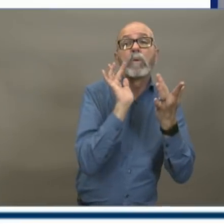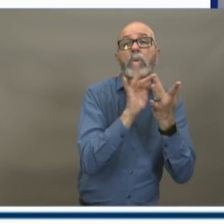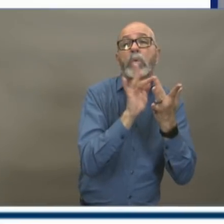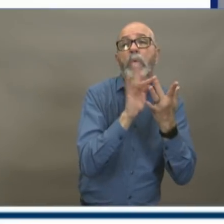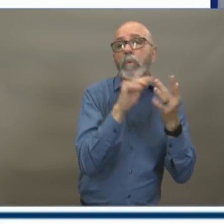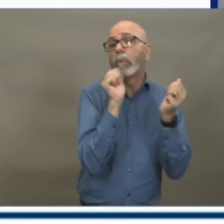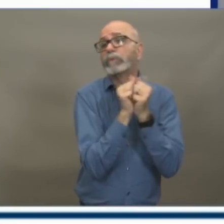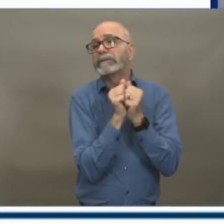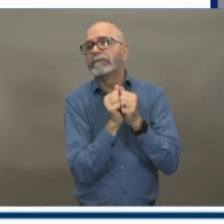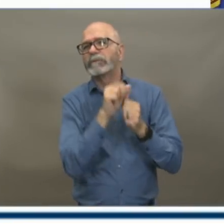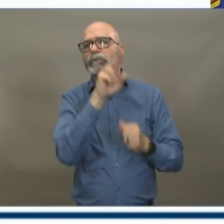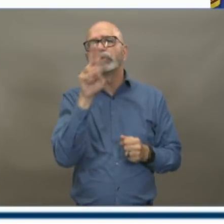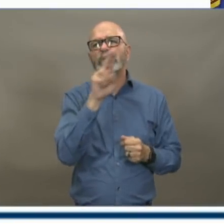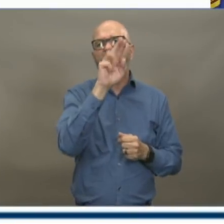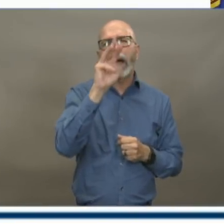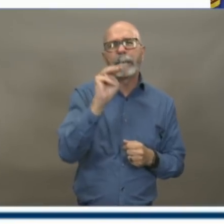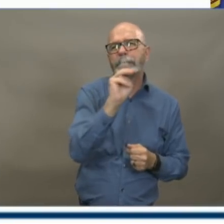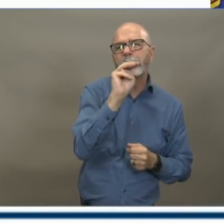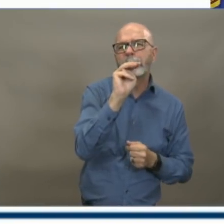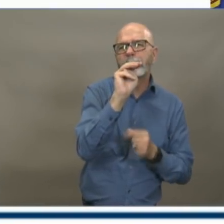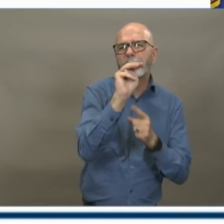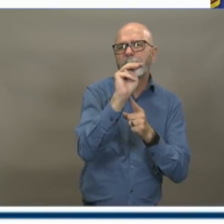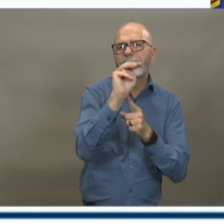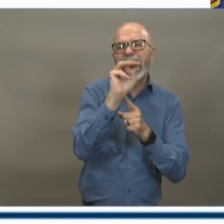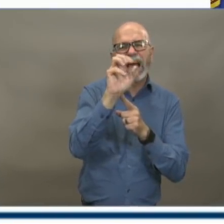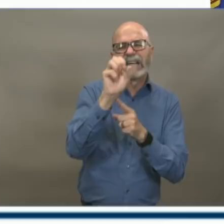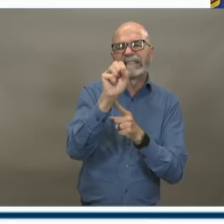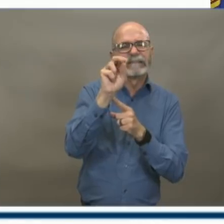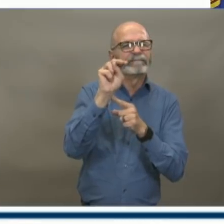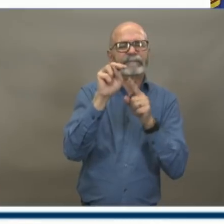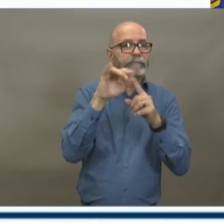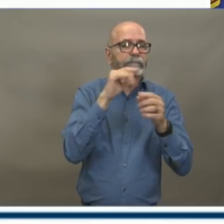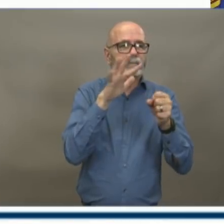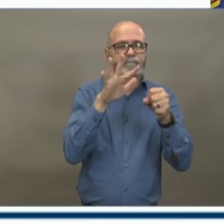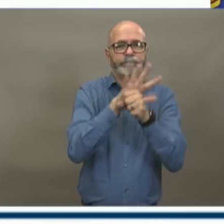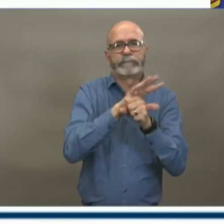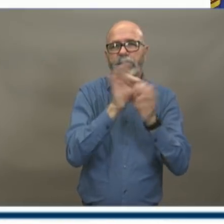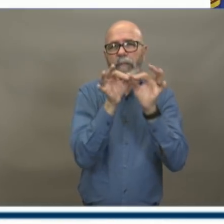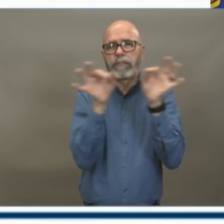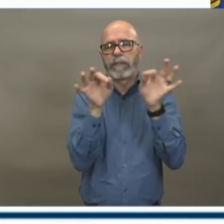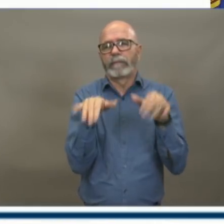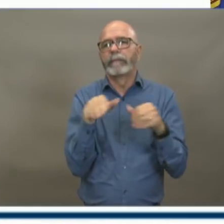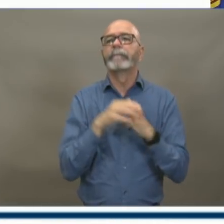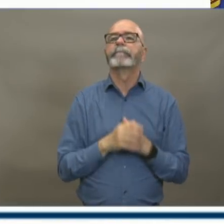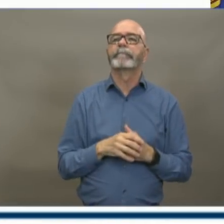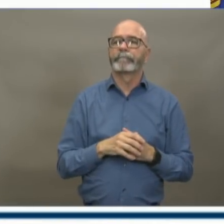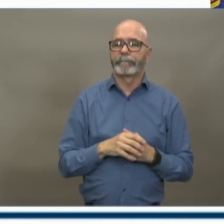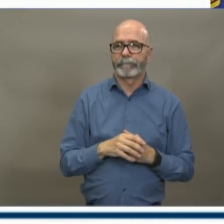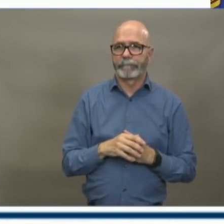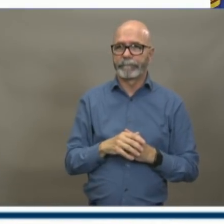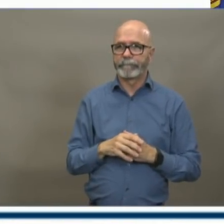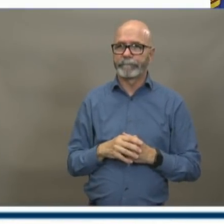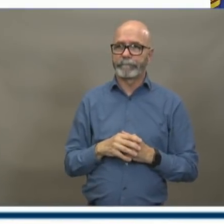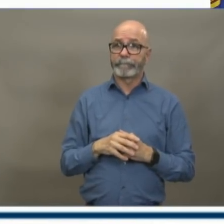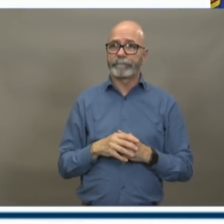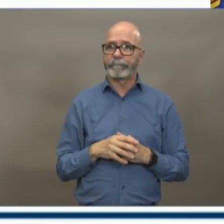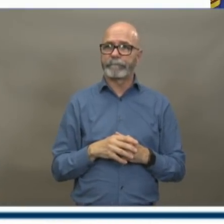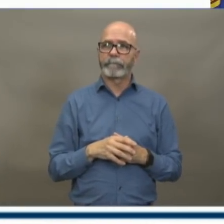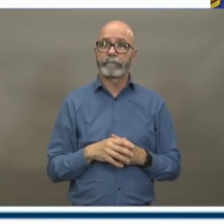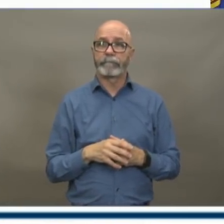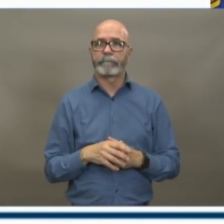level. Next, we'll go to Keith Doucette from the Canadian Press. Go ahead, Keith. Hi, Dr. Strang. I'm wondering what